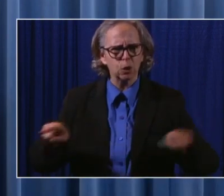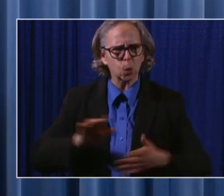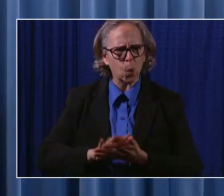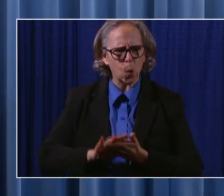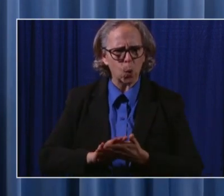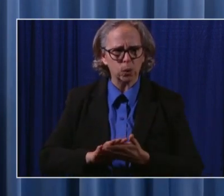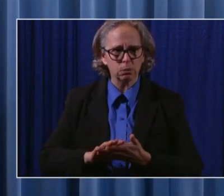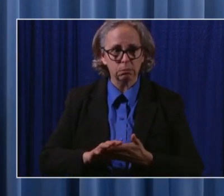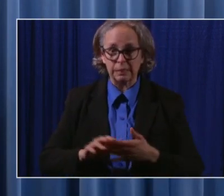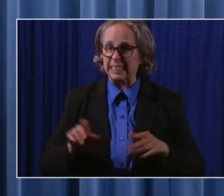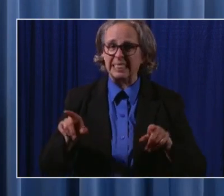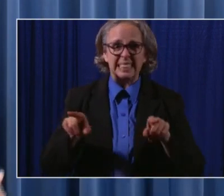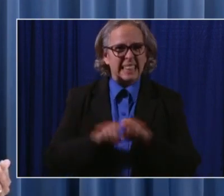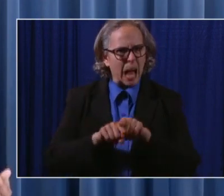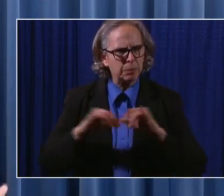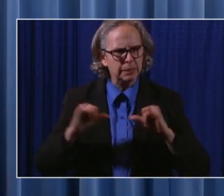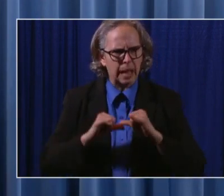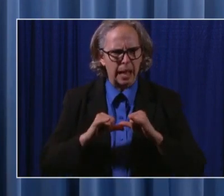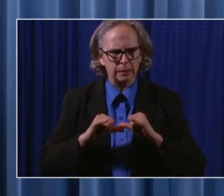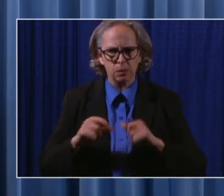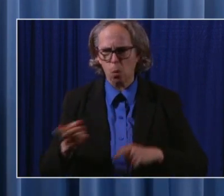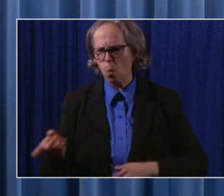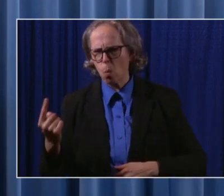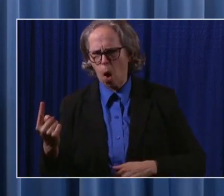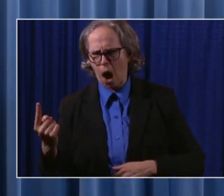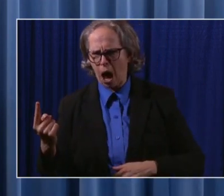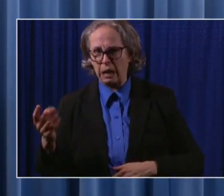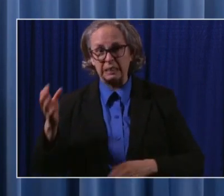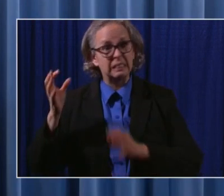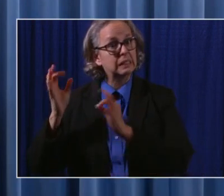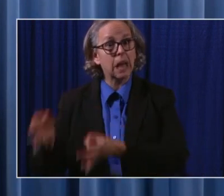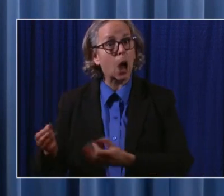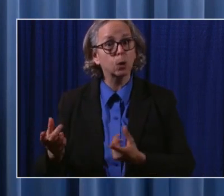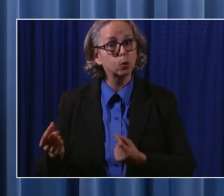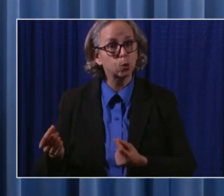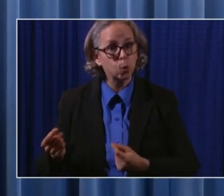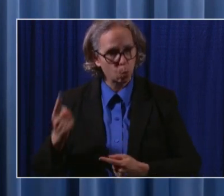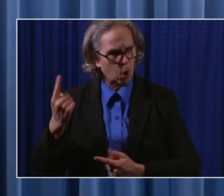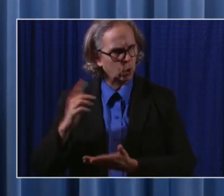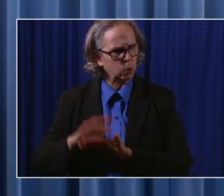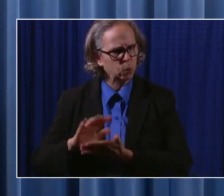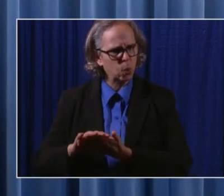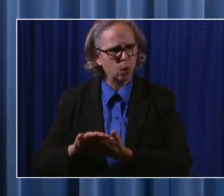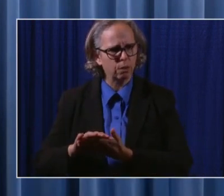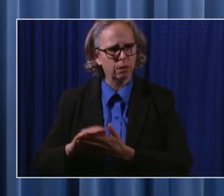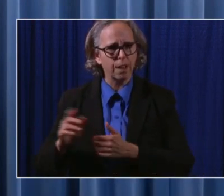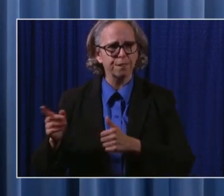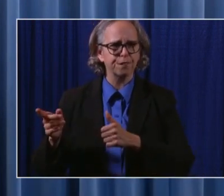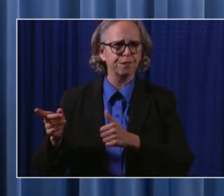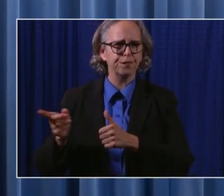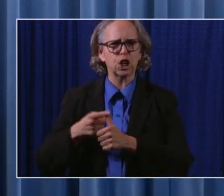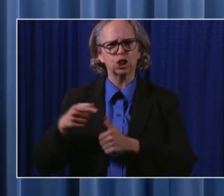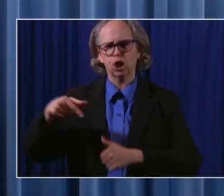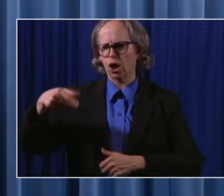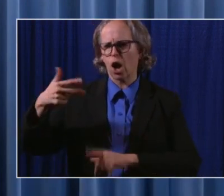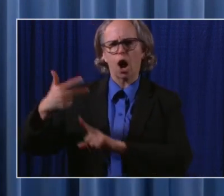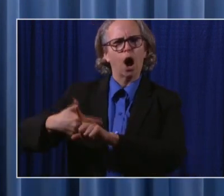school, the decision was made for the first, what they describe as the first quarter, totally